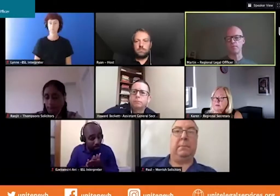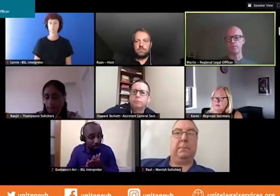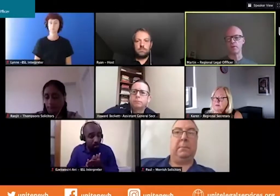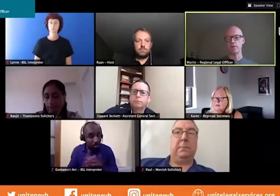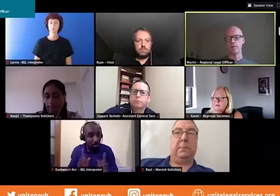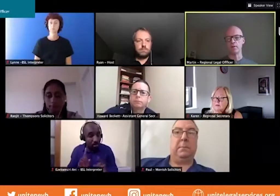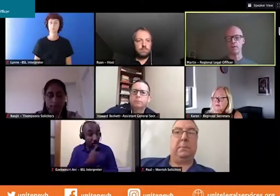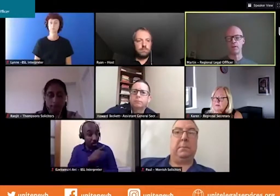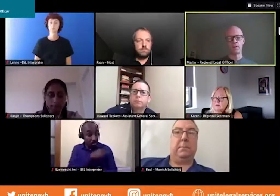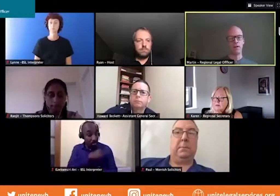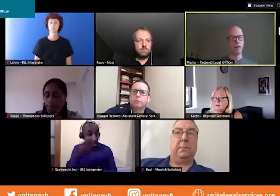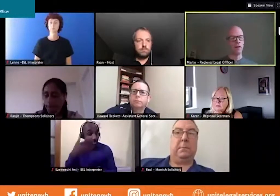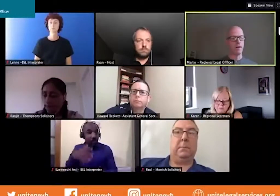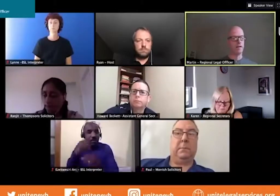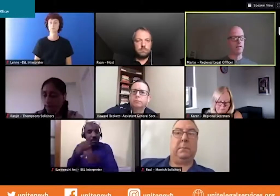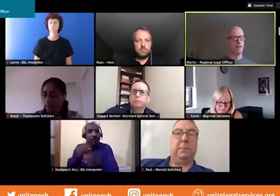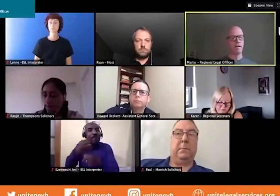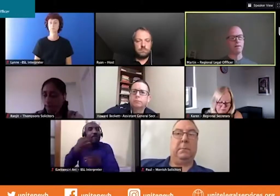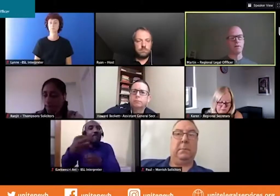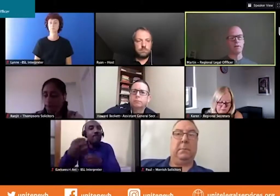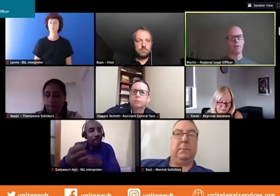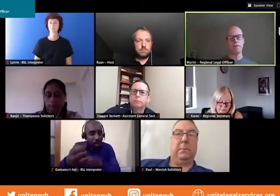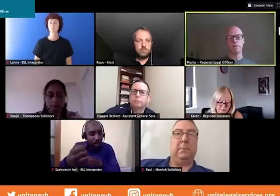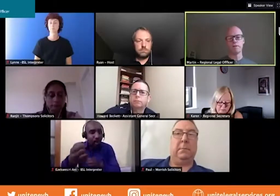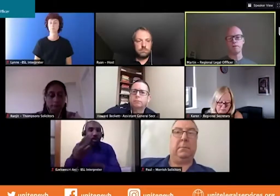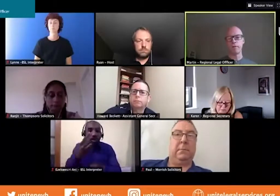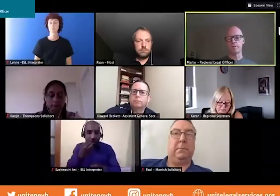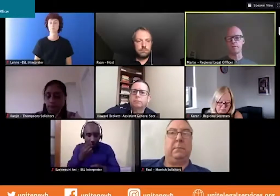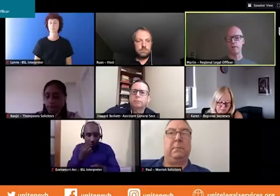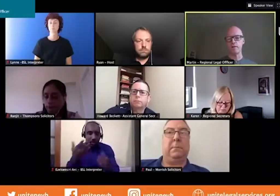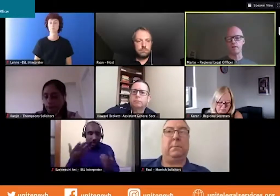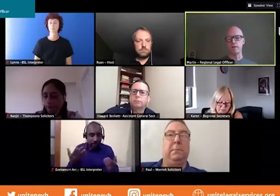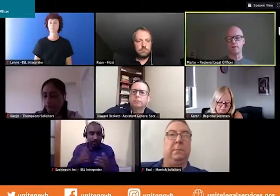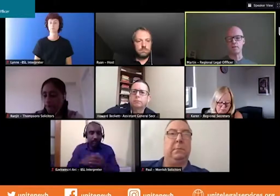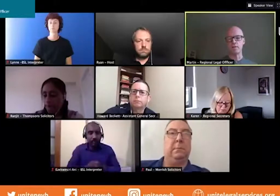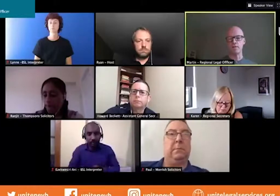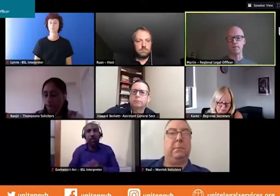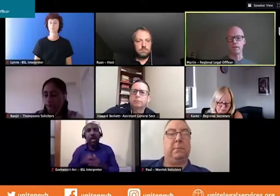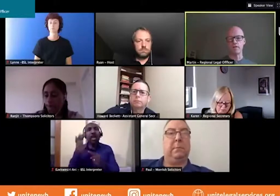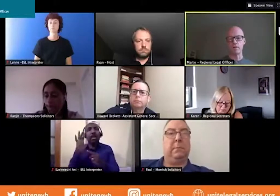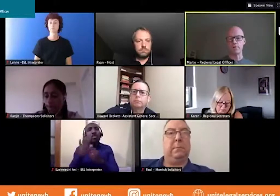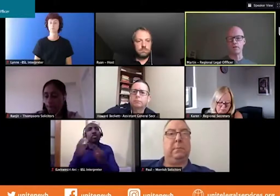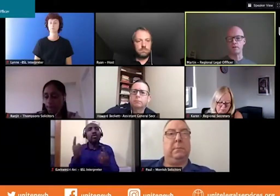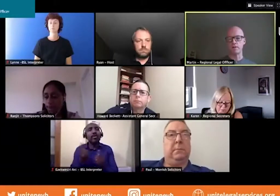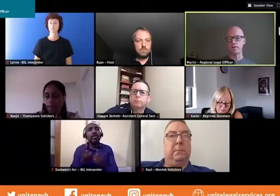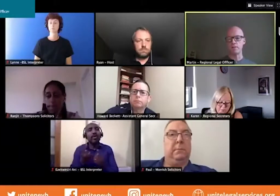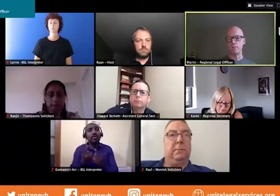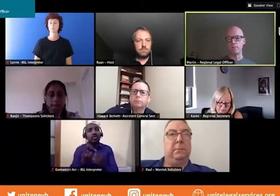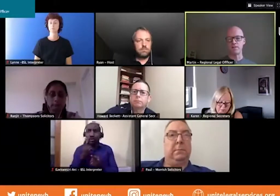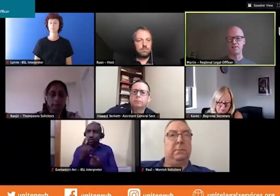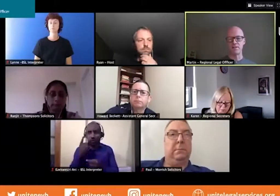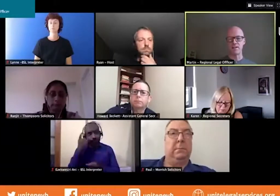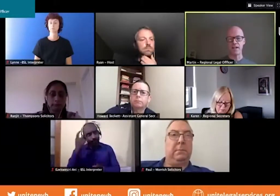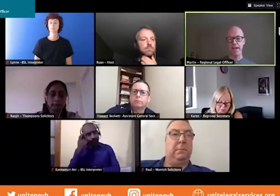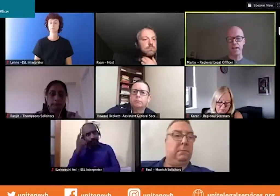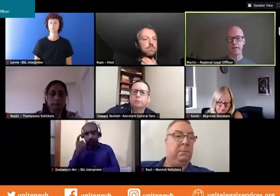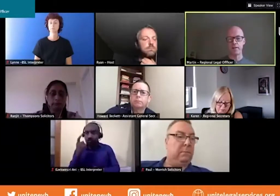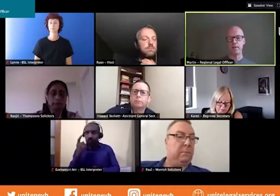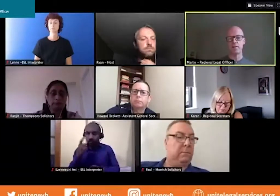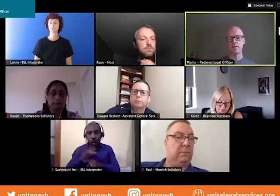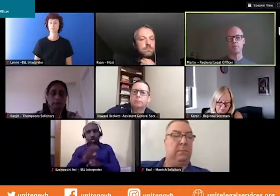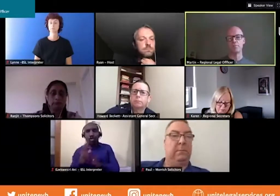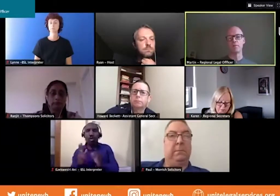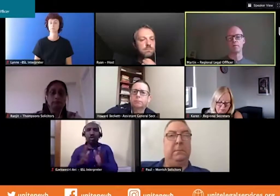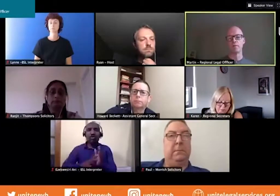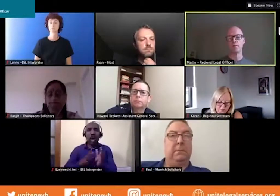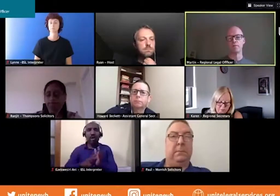perhaps furloughed. And I think one of the key things to emphasize is that the coronavirus job retention scheme is still there as